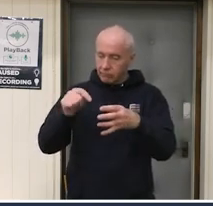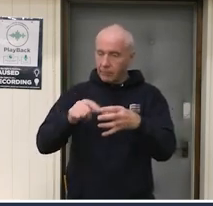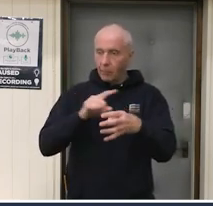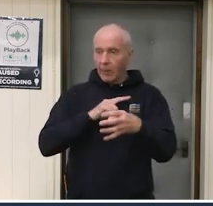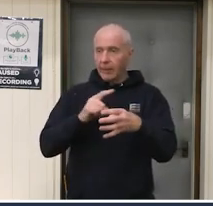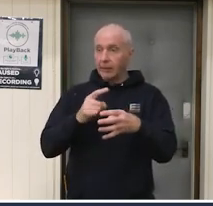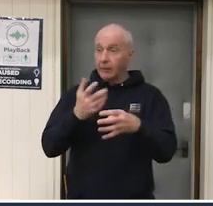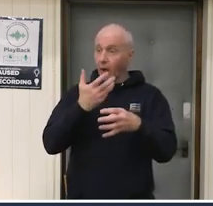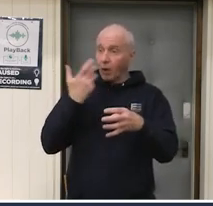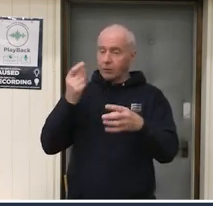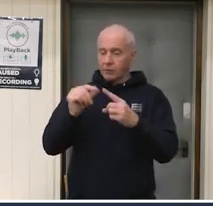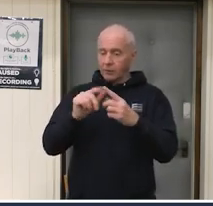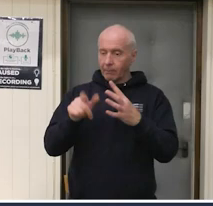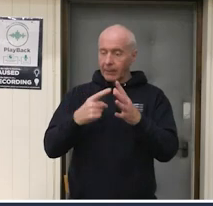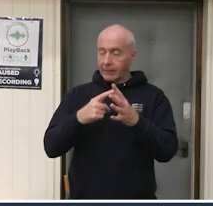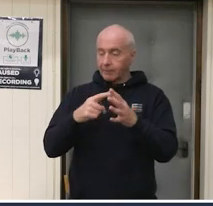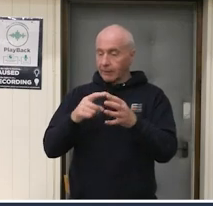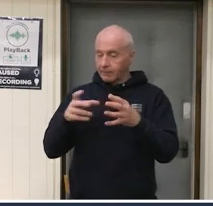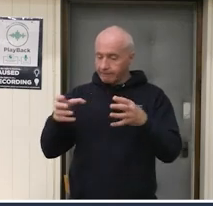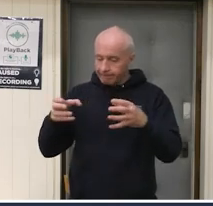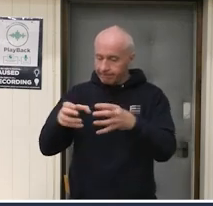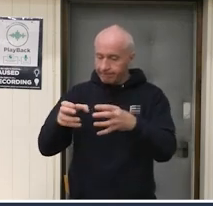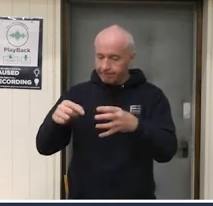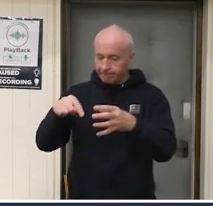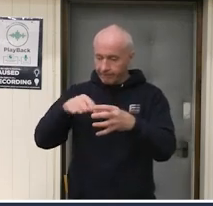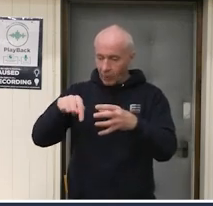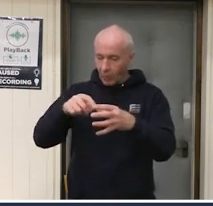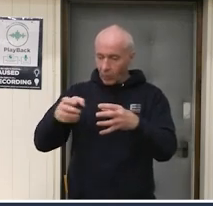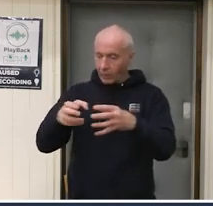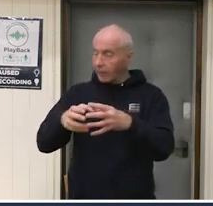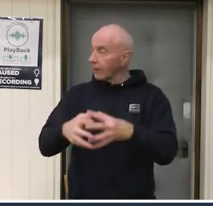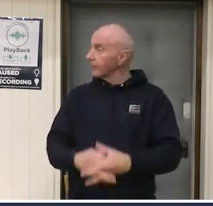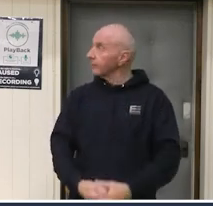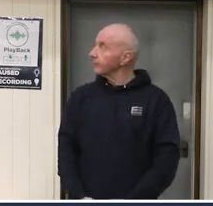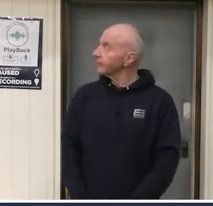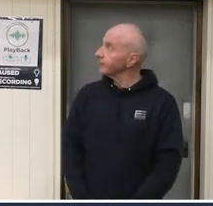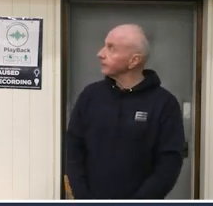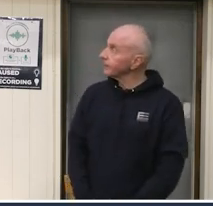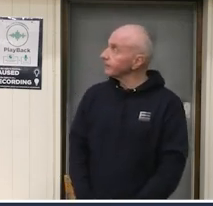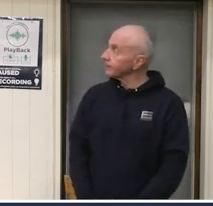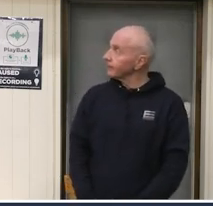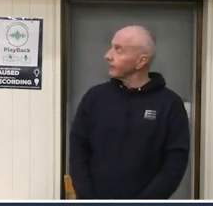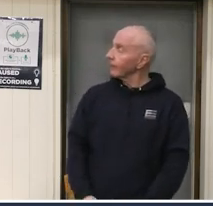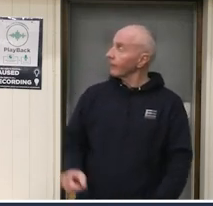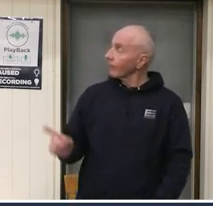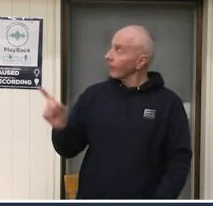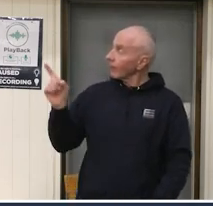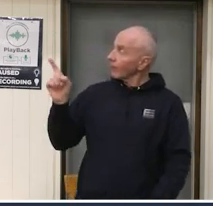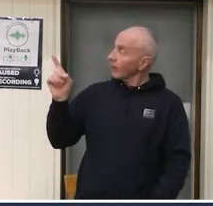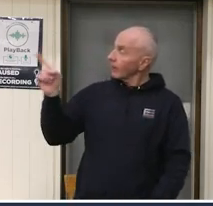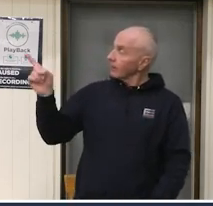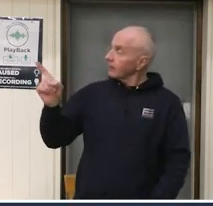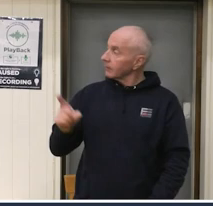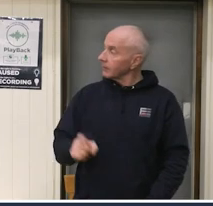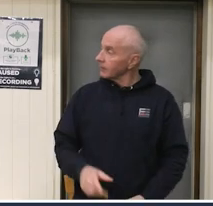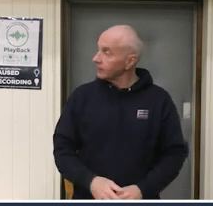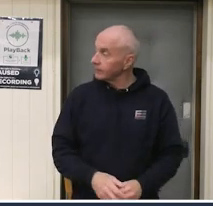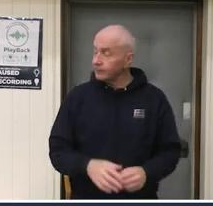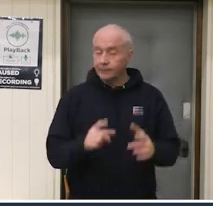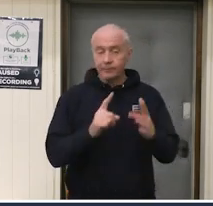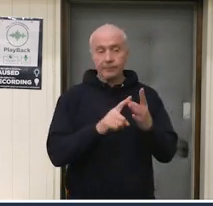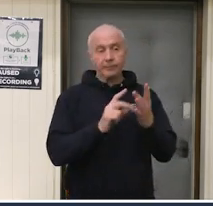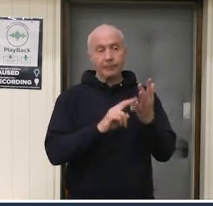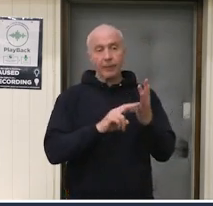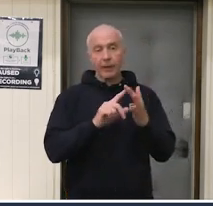hot plasma. On the other side, this is what I do, sort of tangentially, is what's called inertial